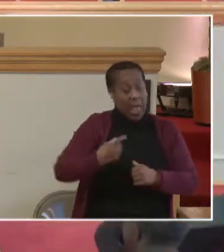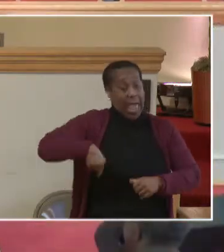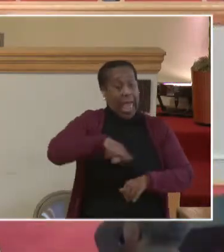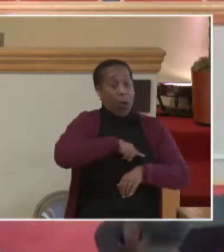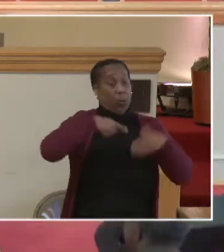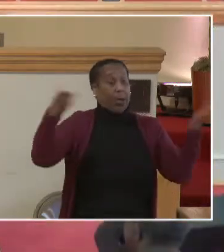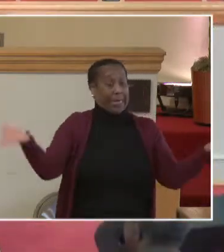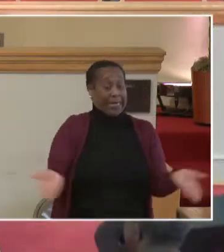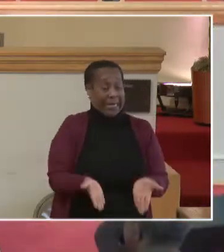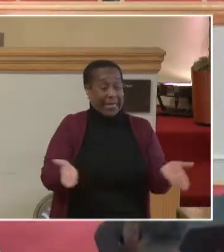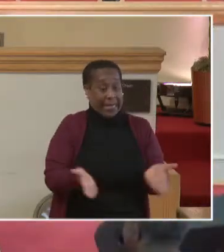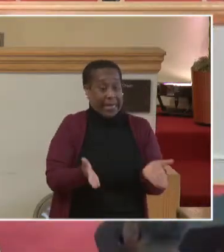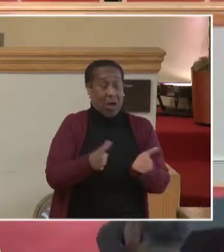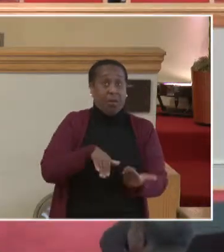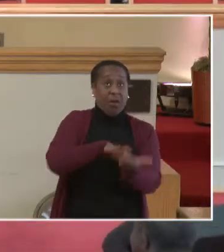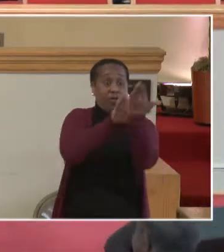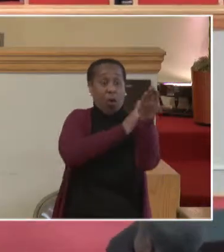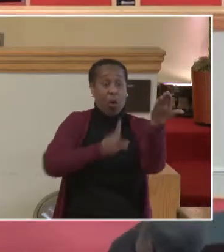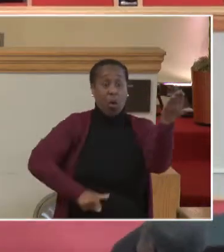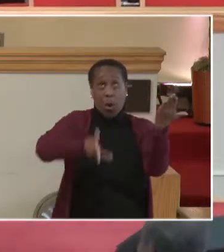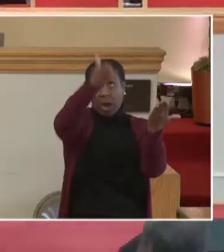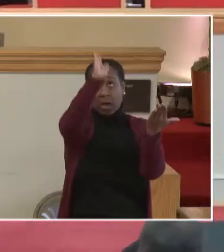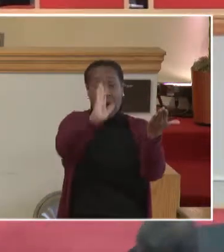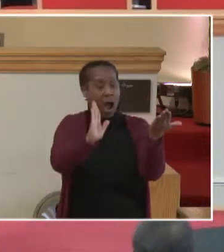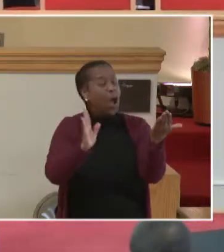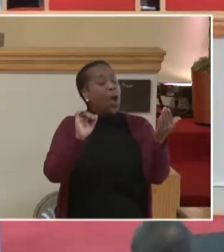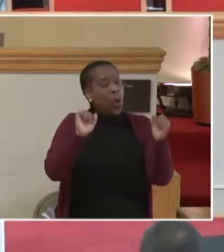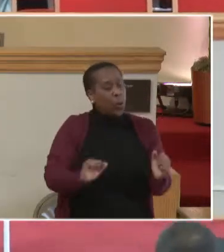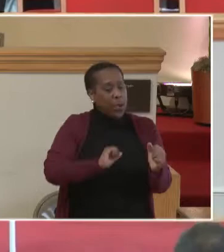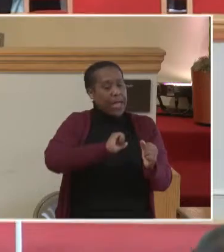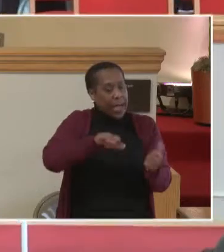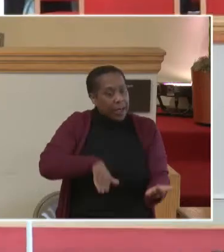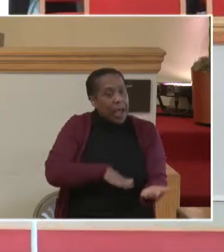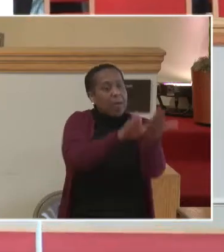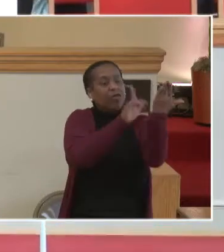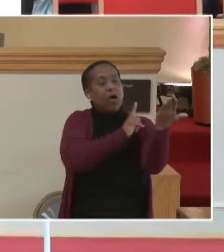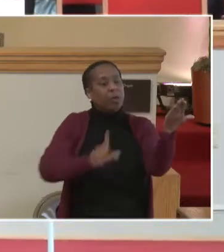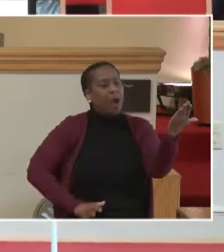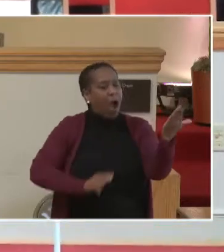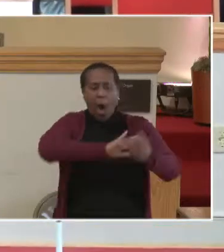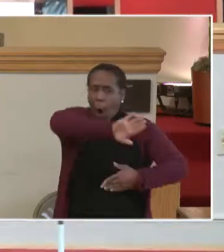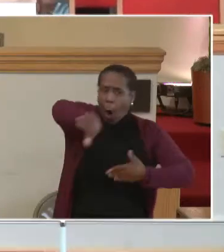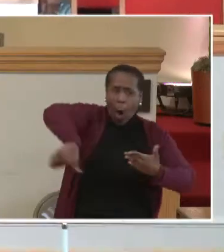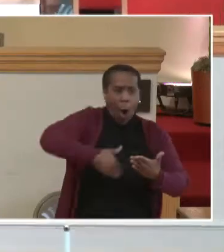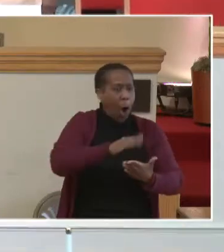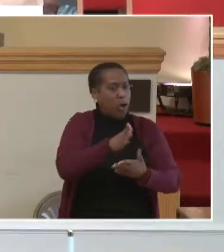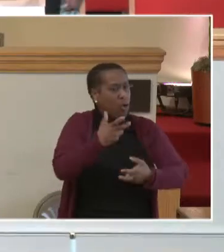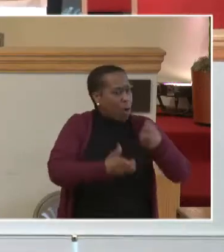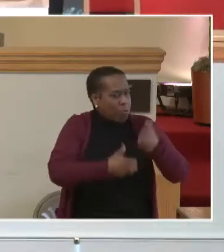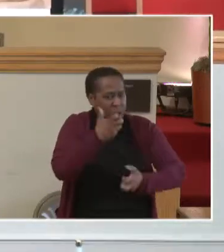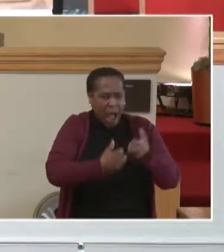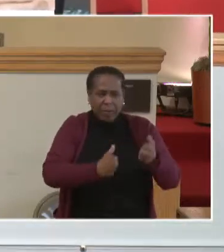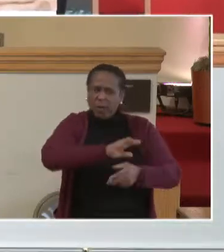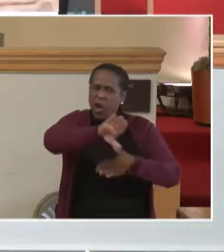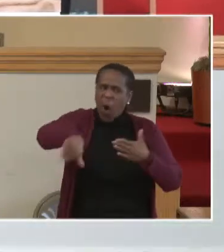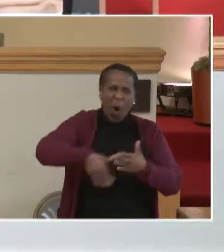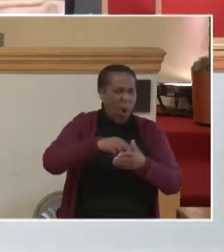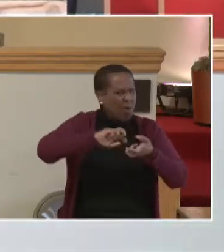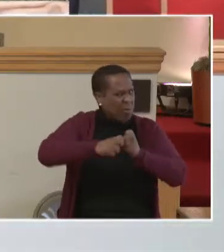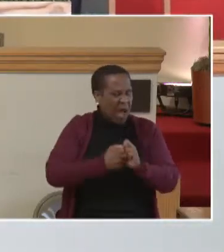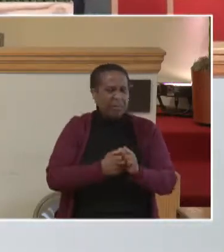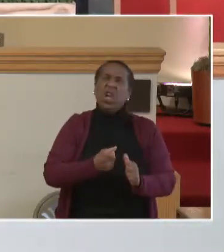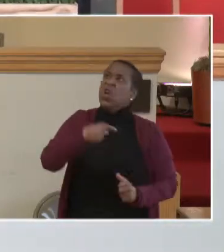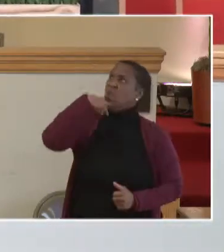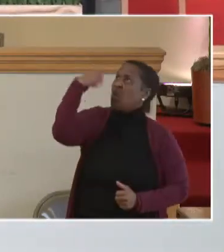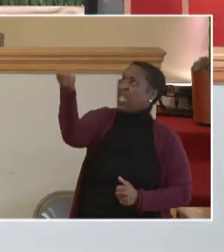before God, you can come before God with all of you, all of your problems, all of your issues, and you can say, God, I